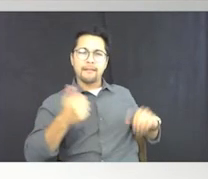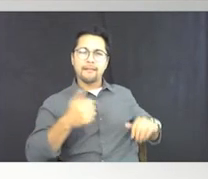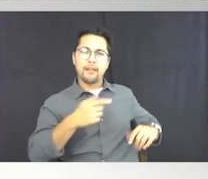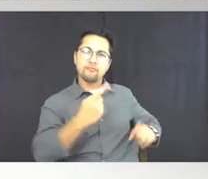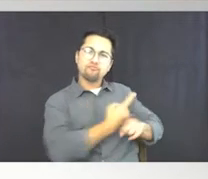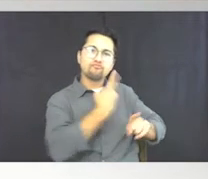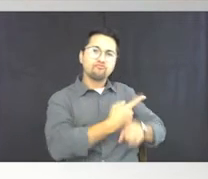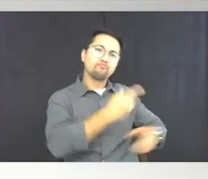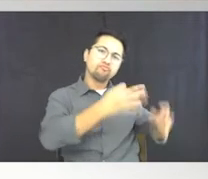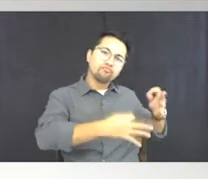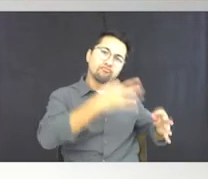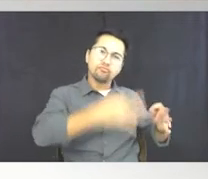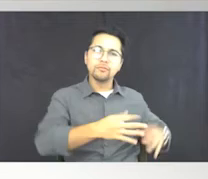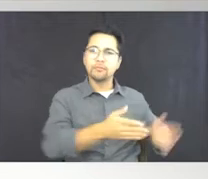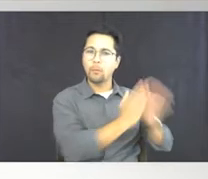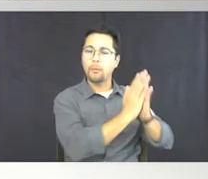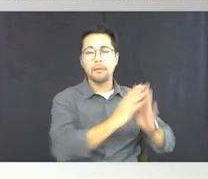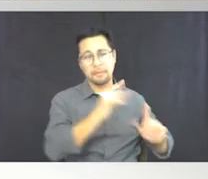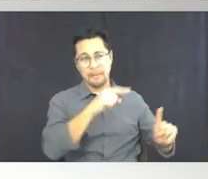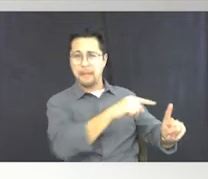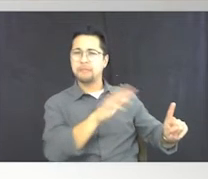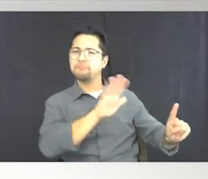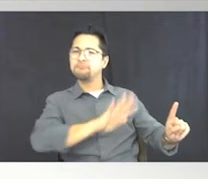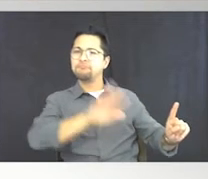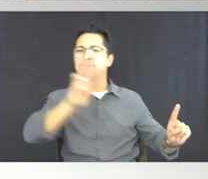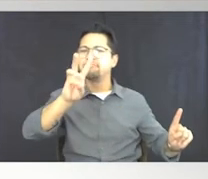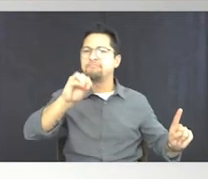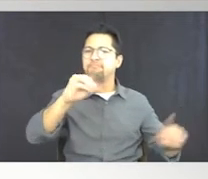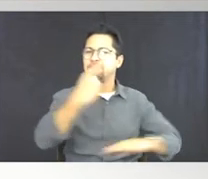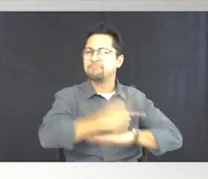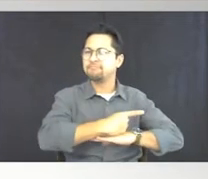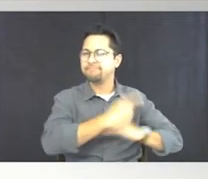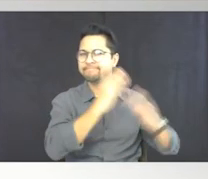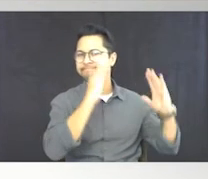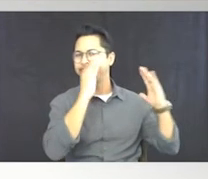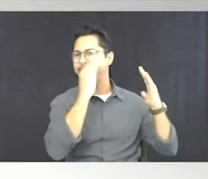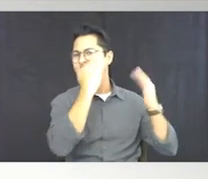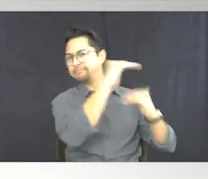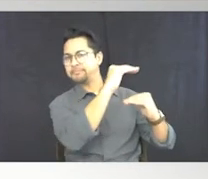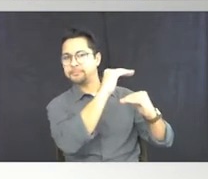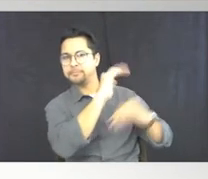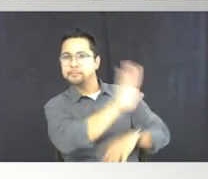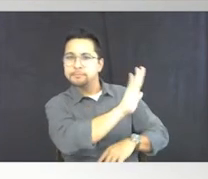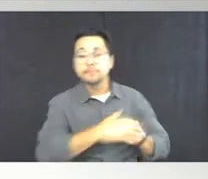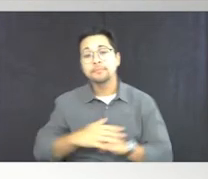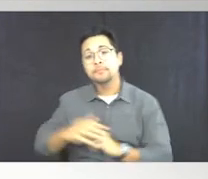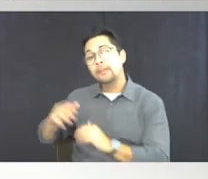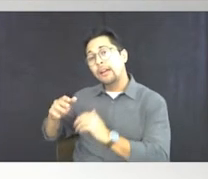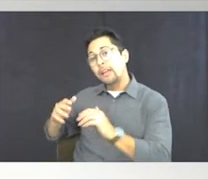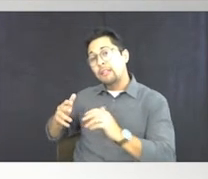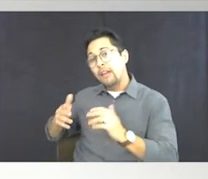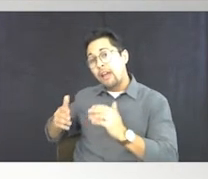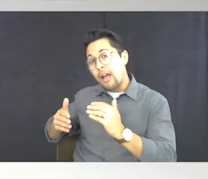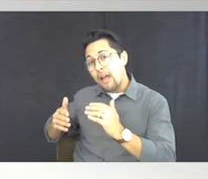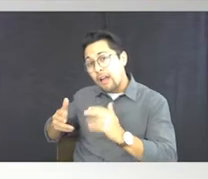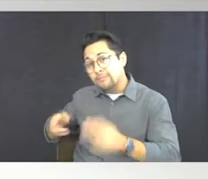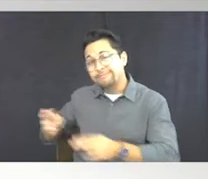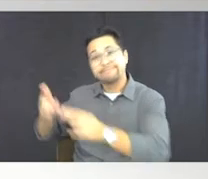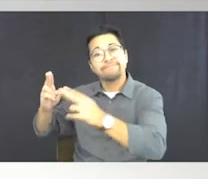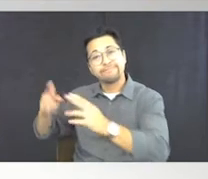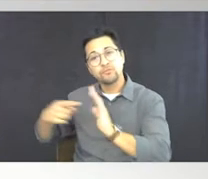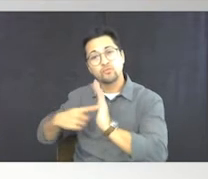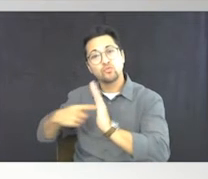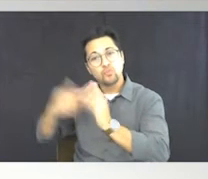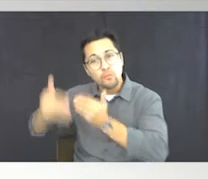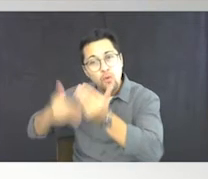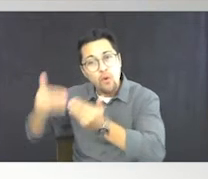regular hearing request can take 60 days, no longer than 60 days. With an expedited due process